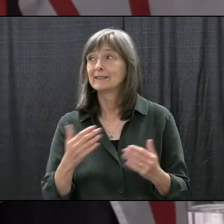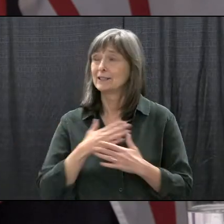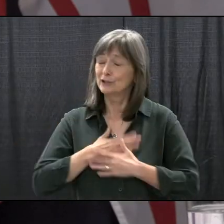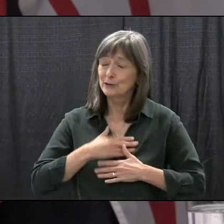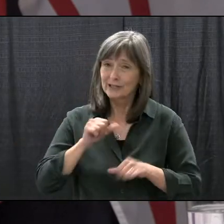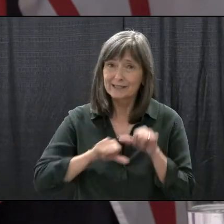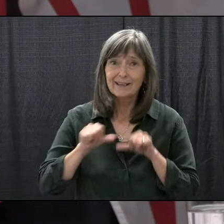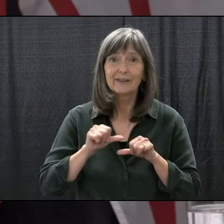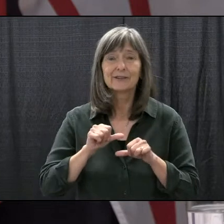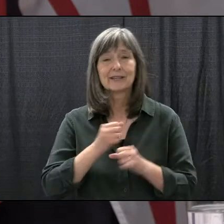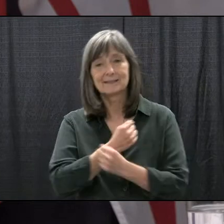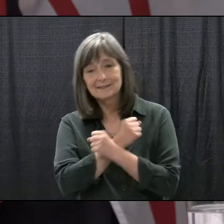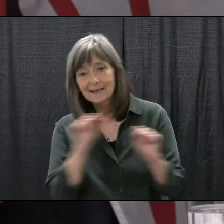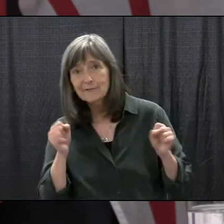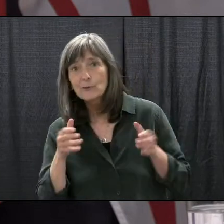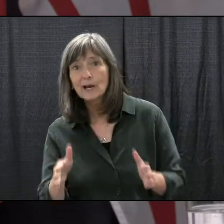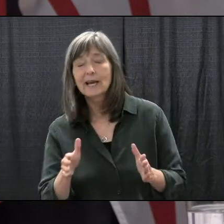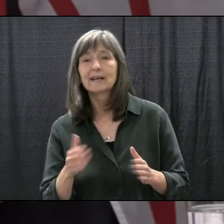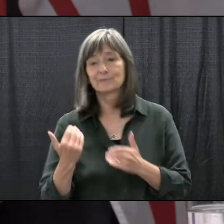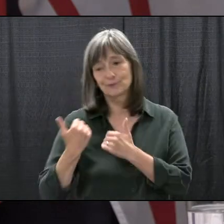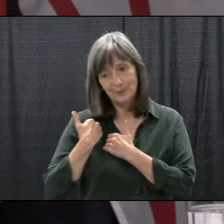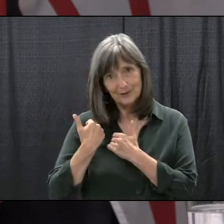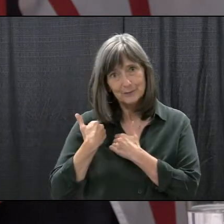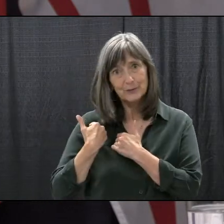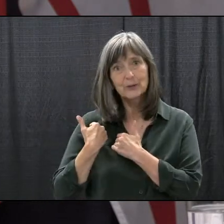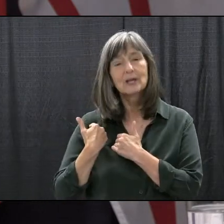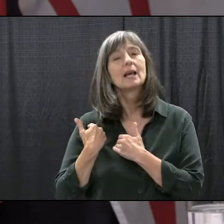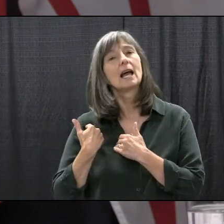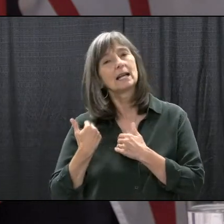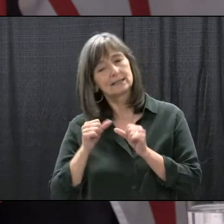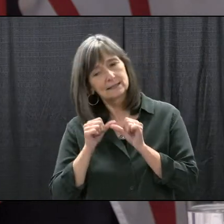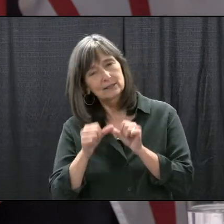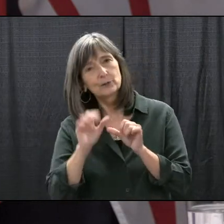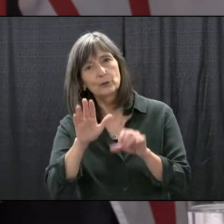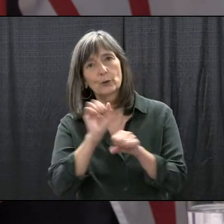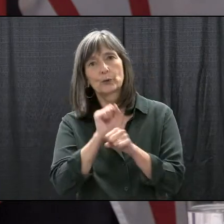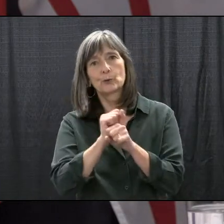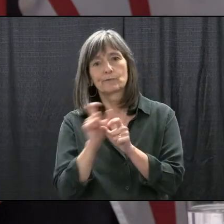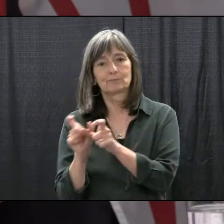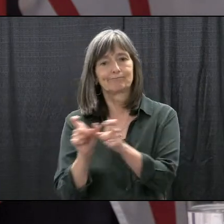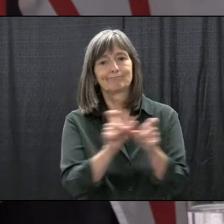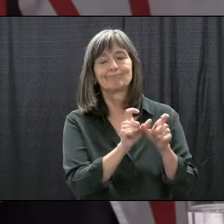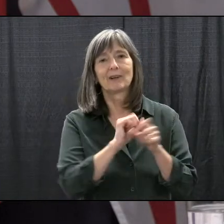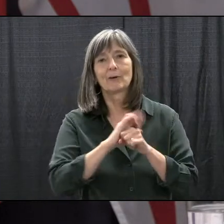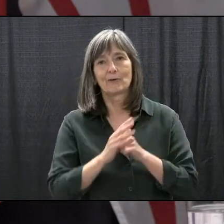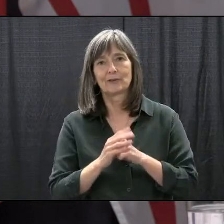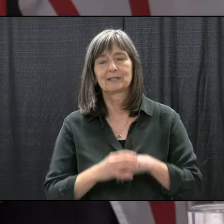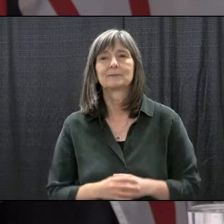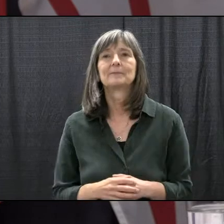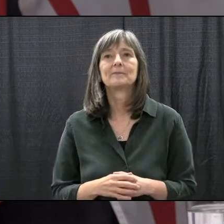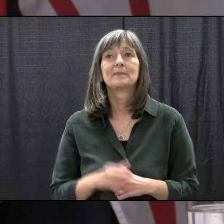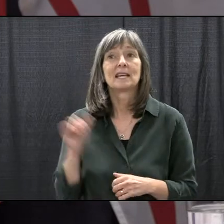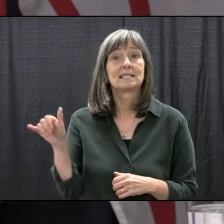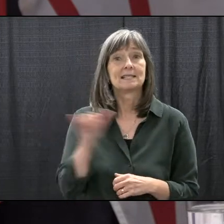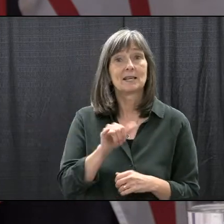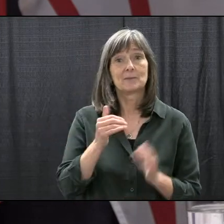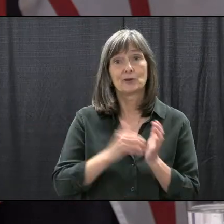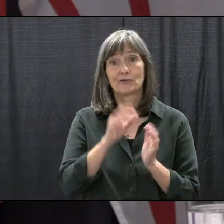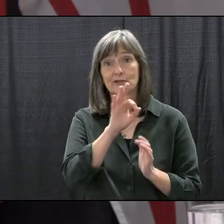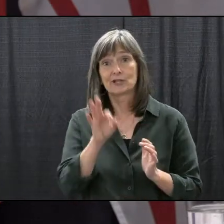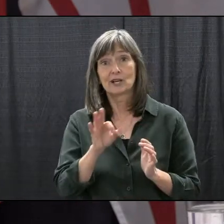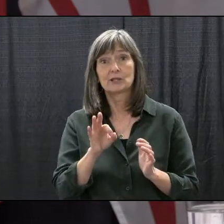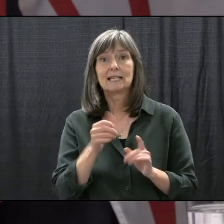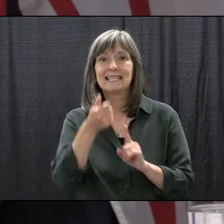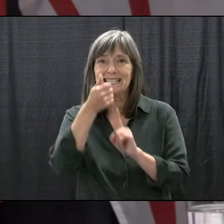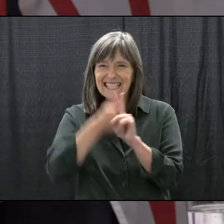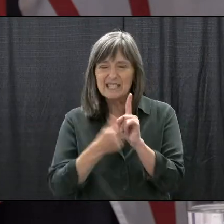and responsibly, and continue to do your part in combating COVID-19. And so, to echo Dr. Fitzgerald, every dose counts. So